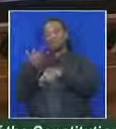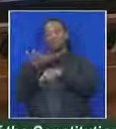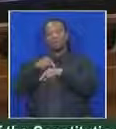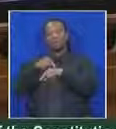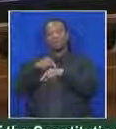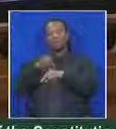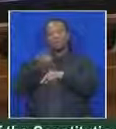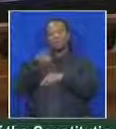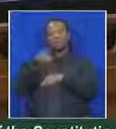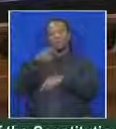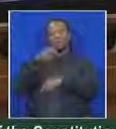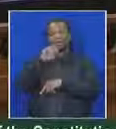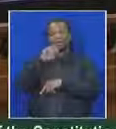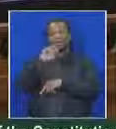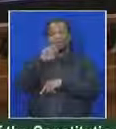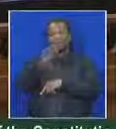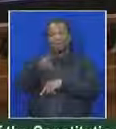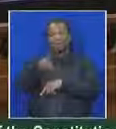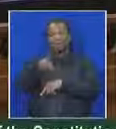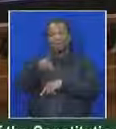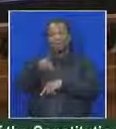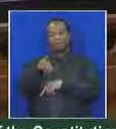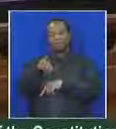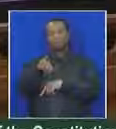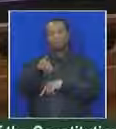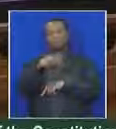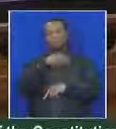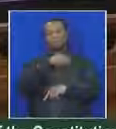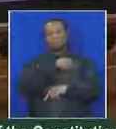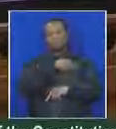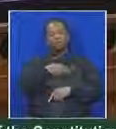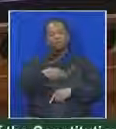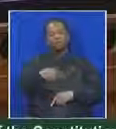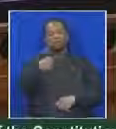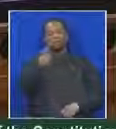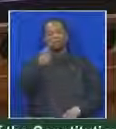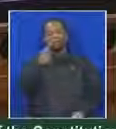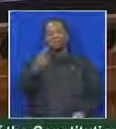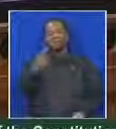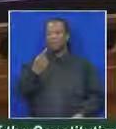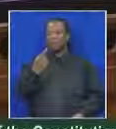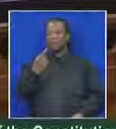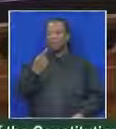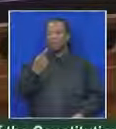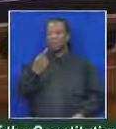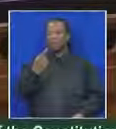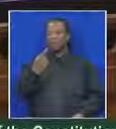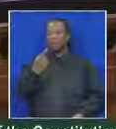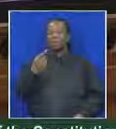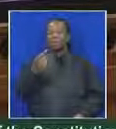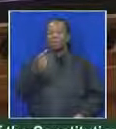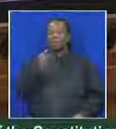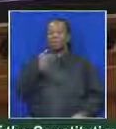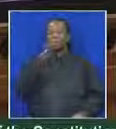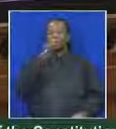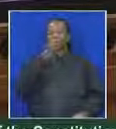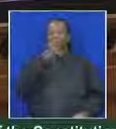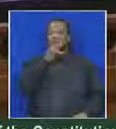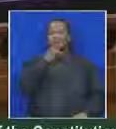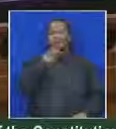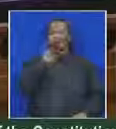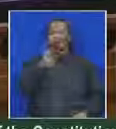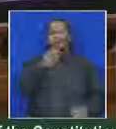session when he claimed that he was never given an opportunity to present his